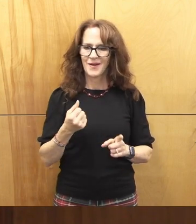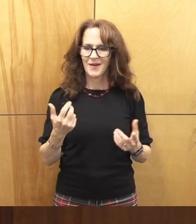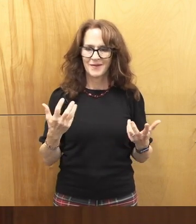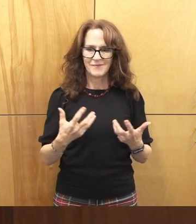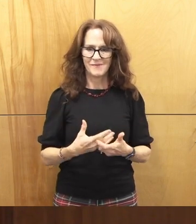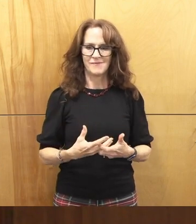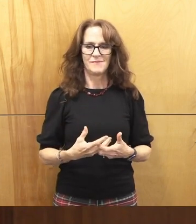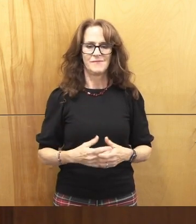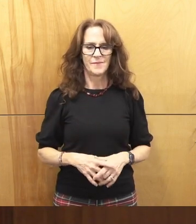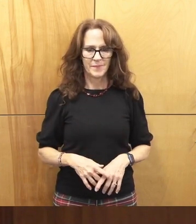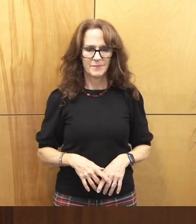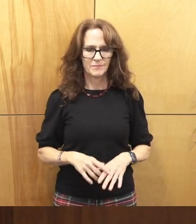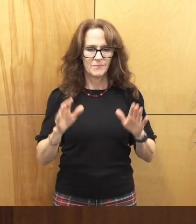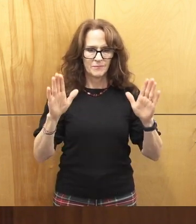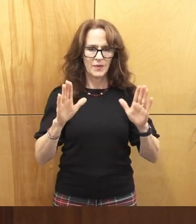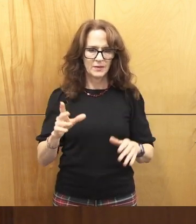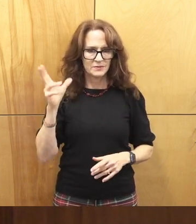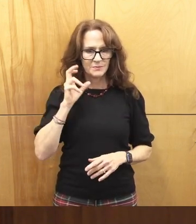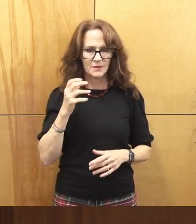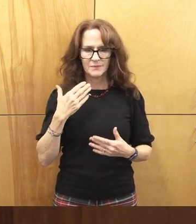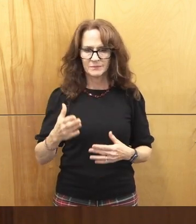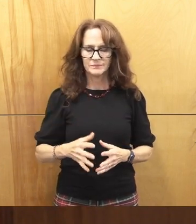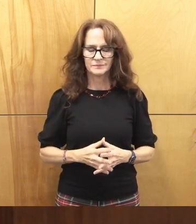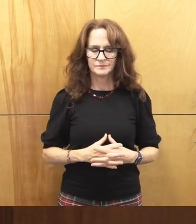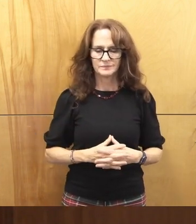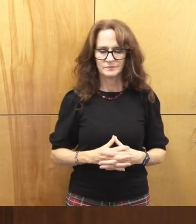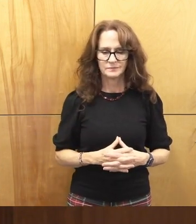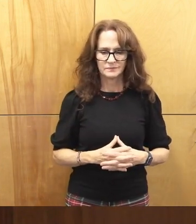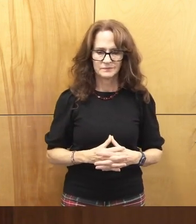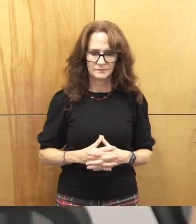Thank you so much. That's awesome to hear. Thank you. Thank you.